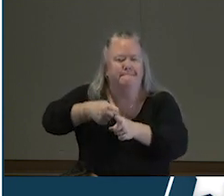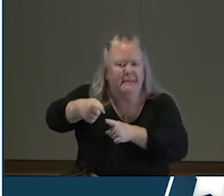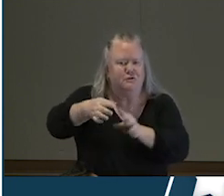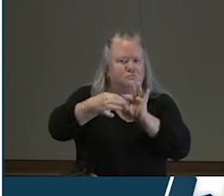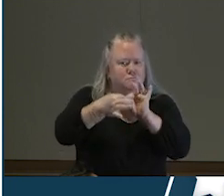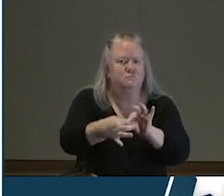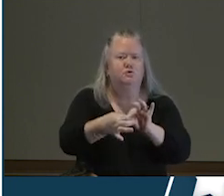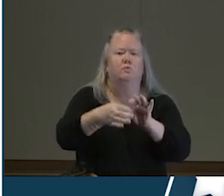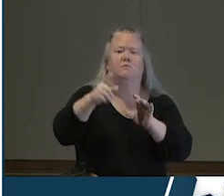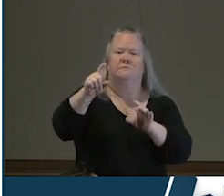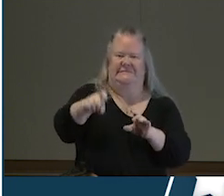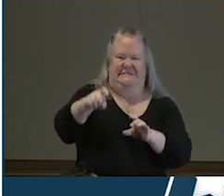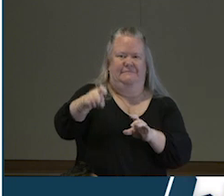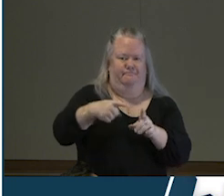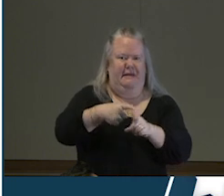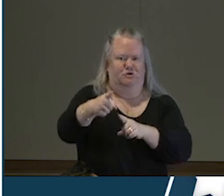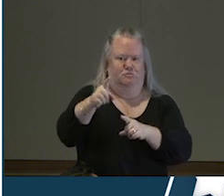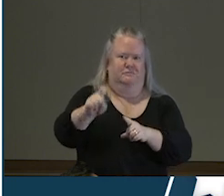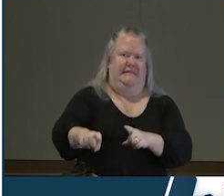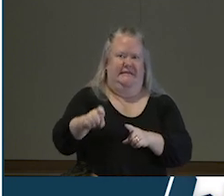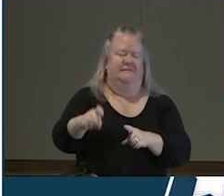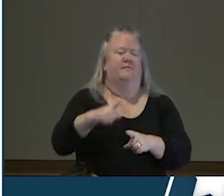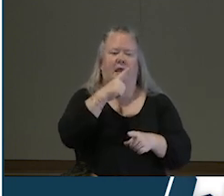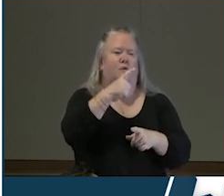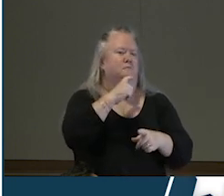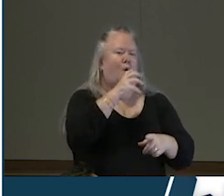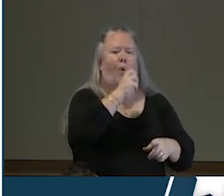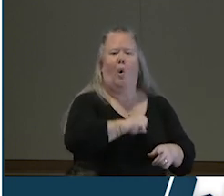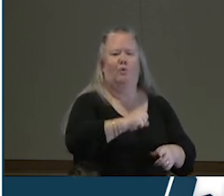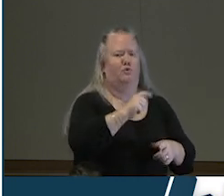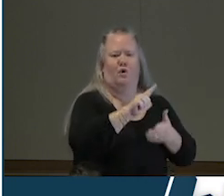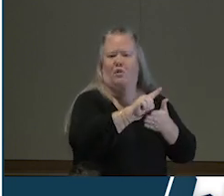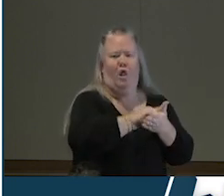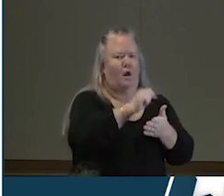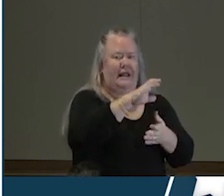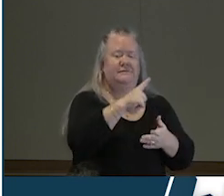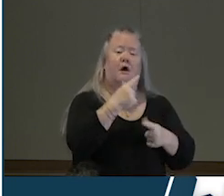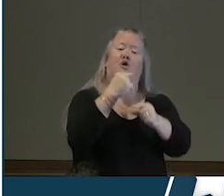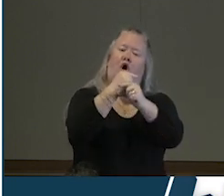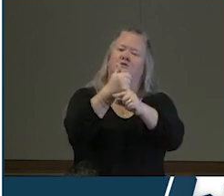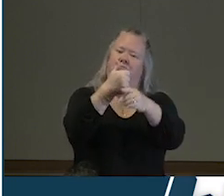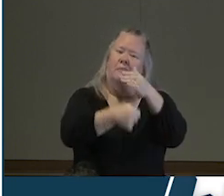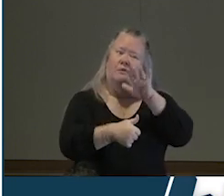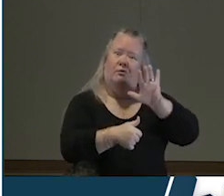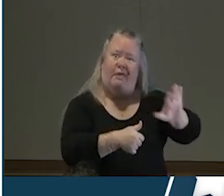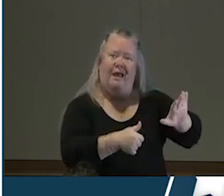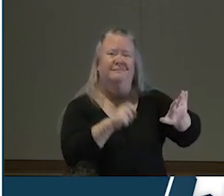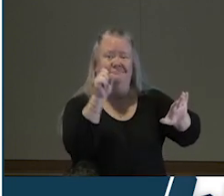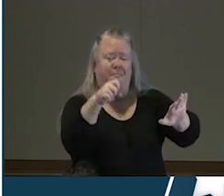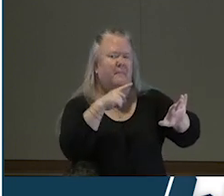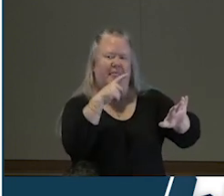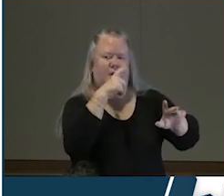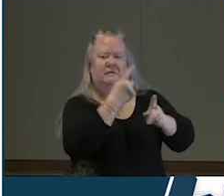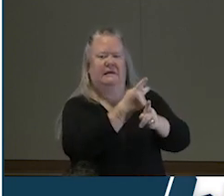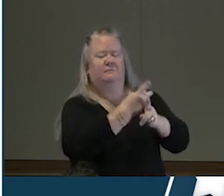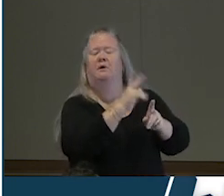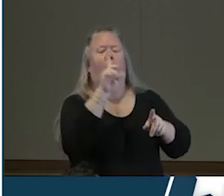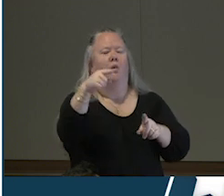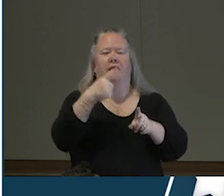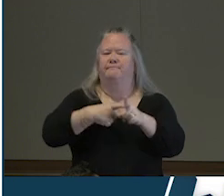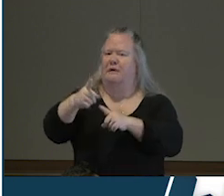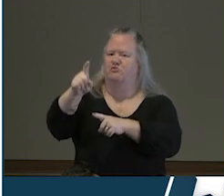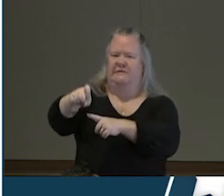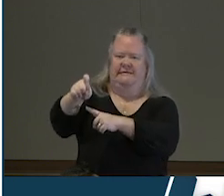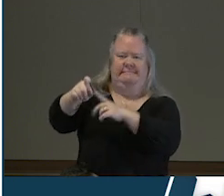to special needs, versus they don't handle elder law cases. Even though guardianship falls in that realm, they're like, no, we're just handling special